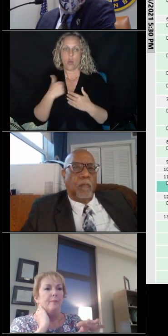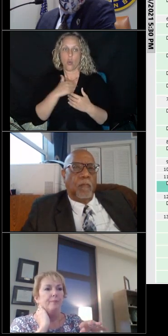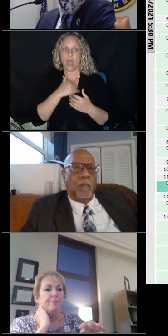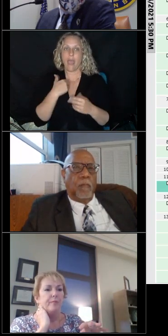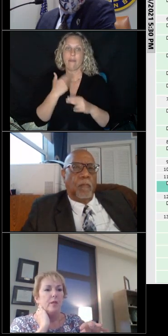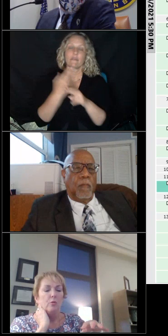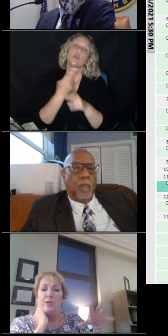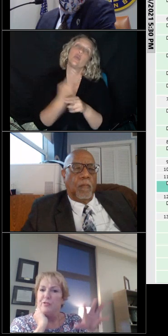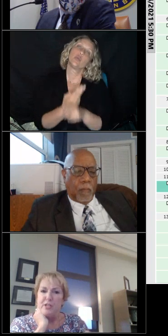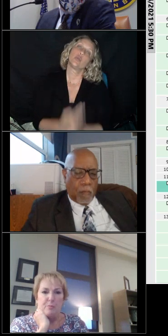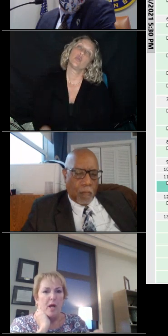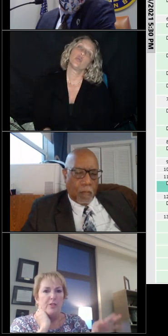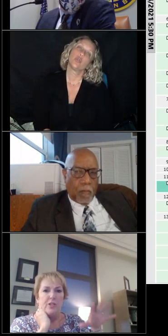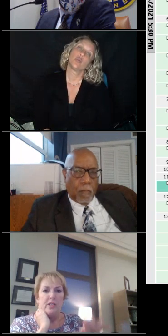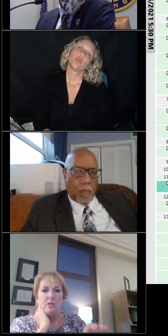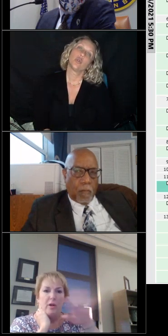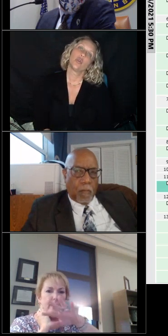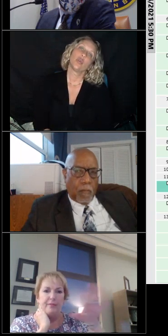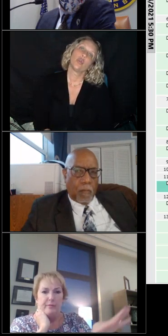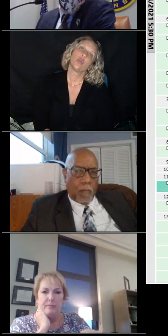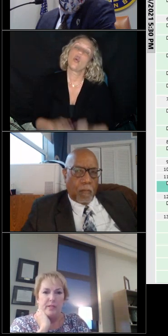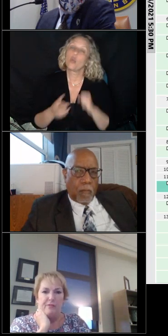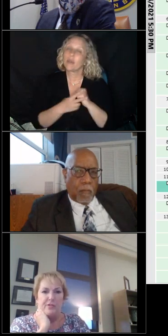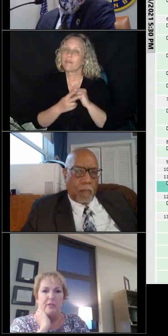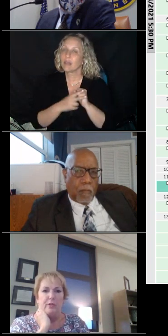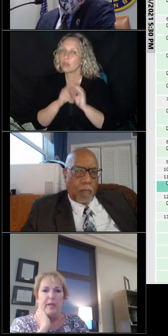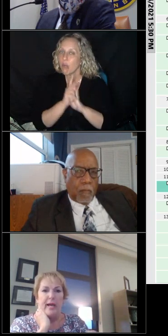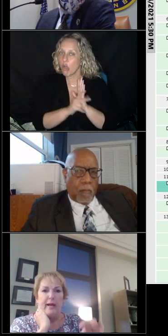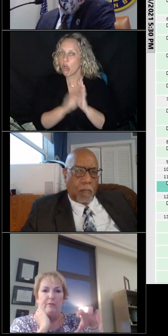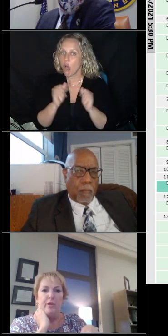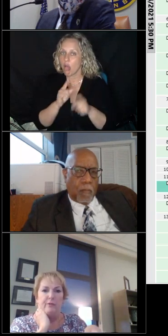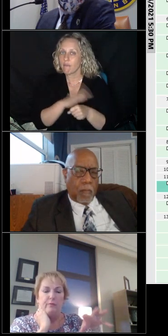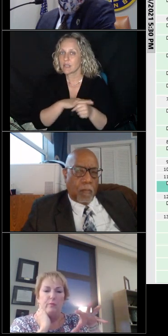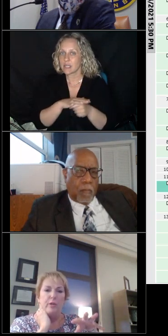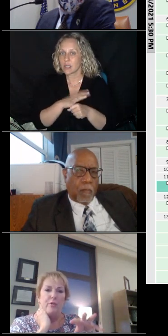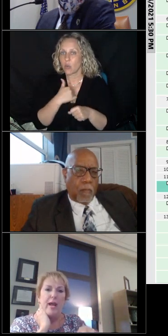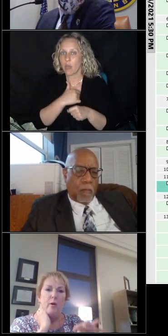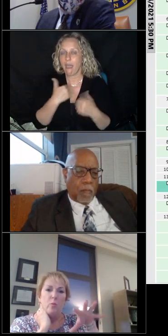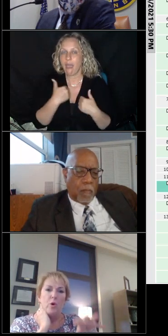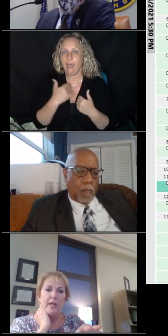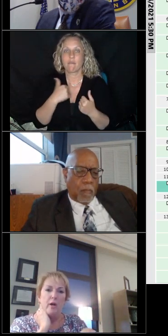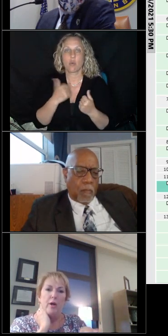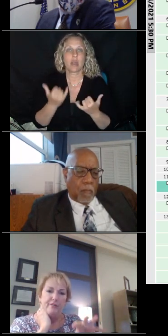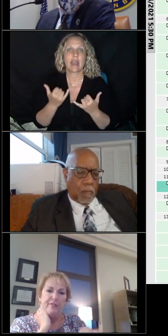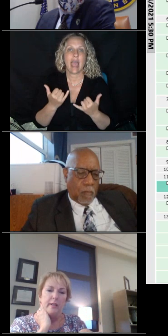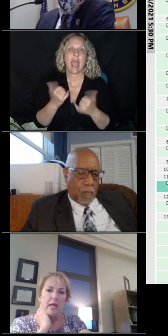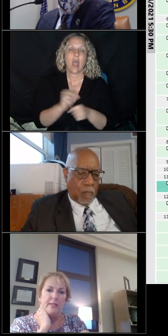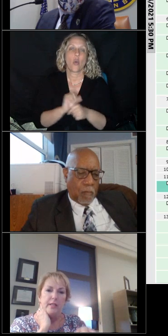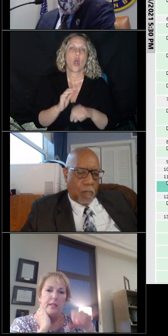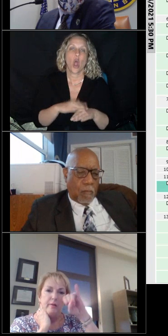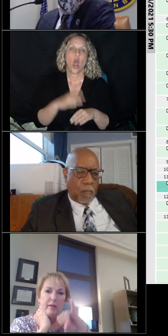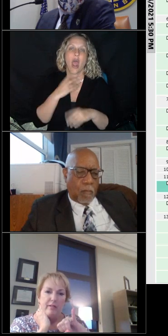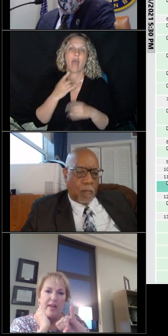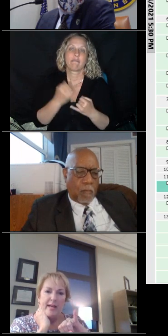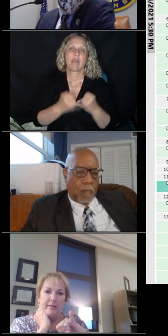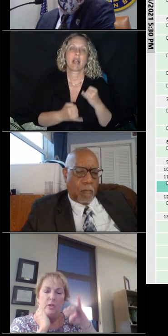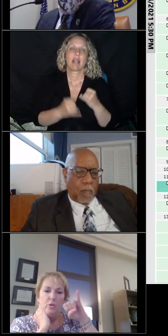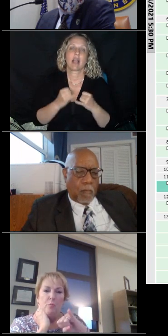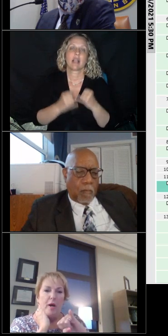use reservation policies on every city facility we have. We are now working on and